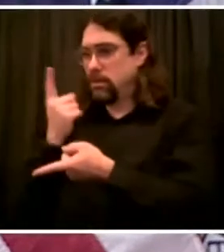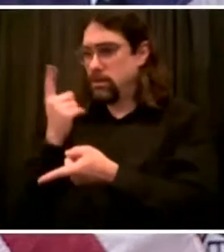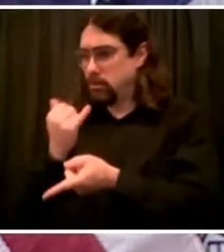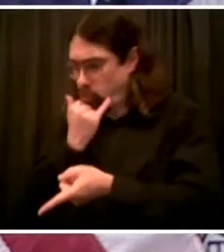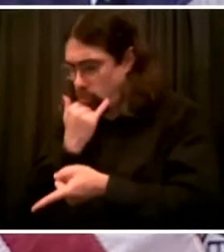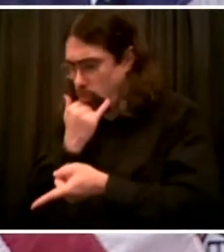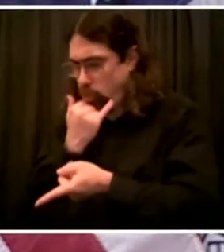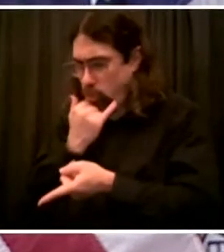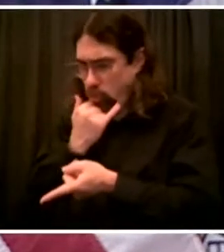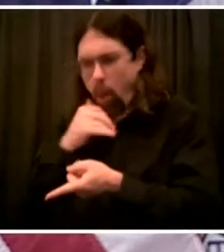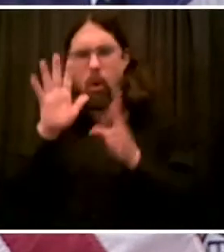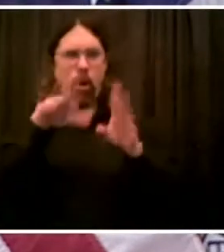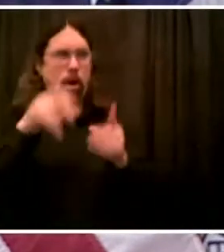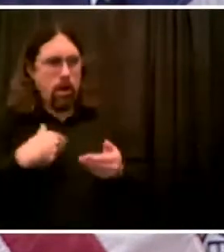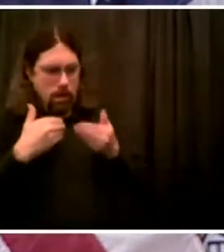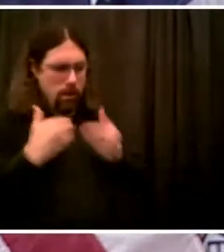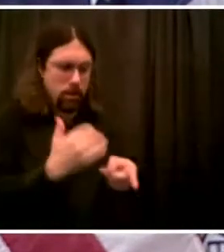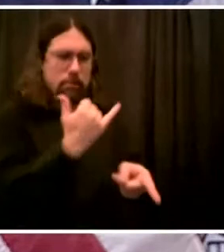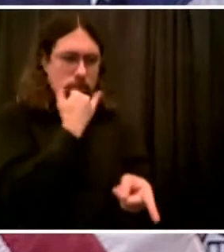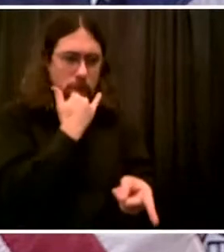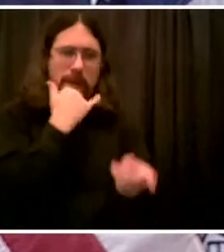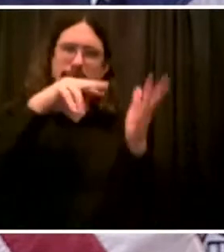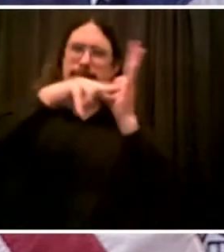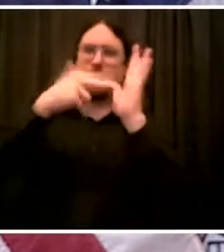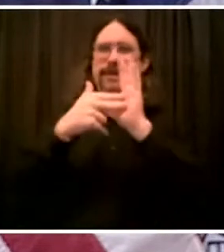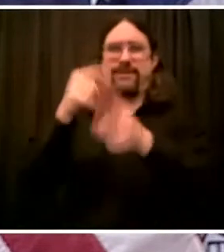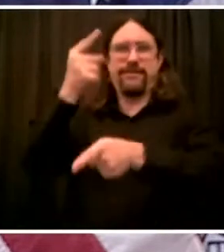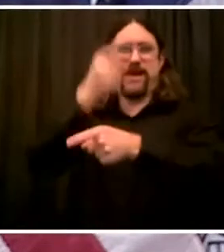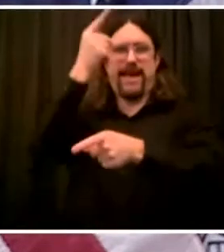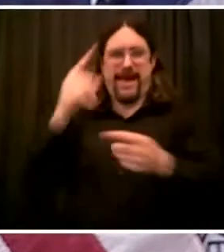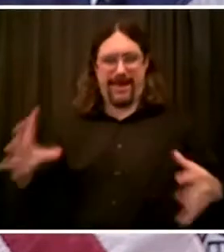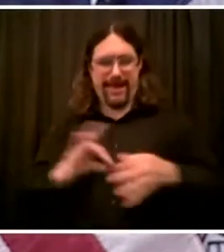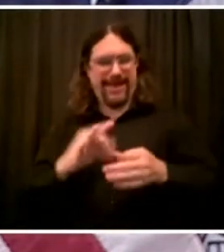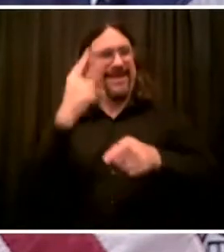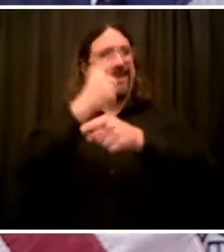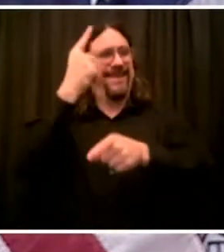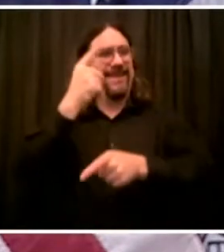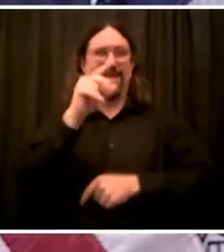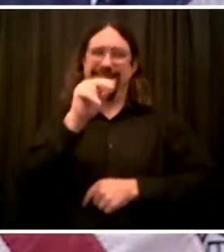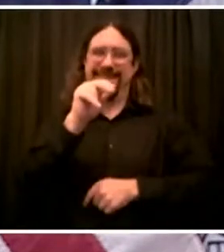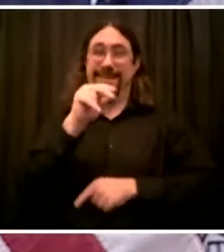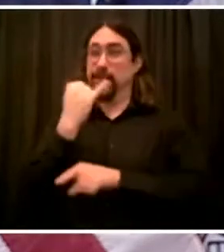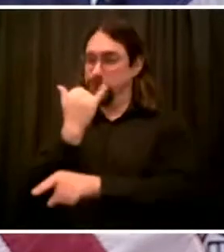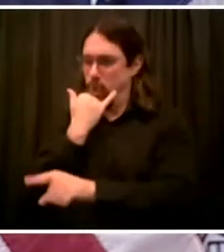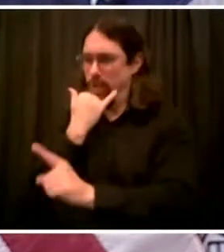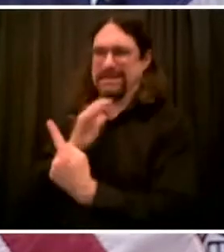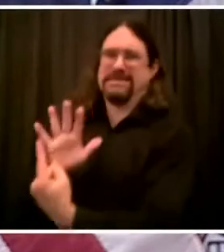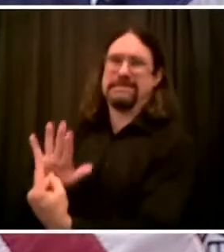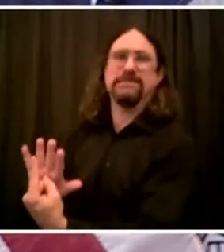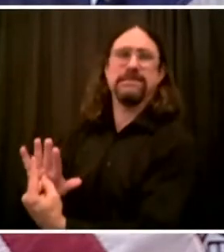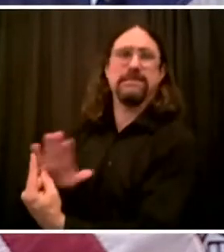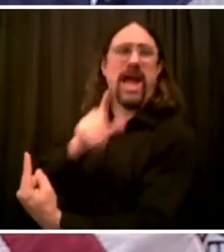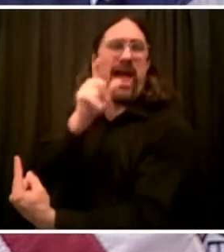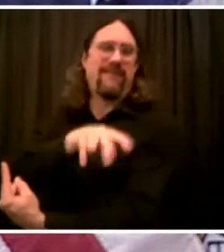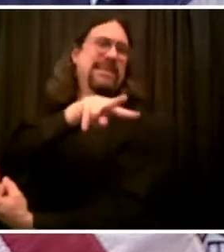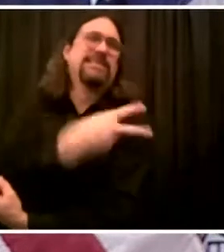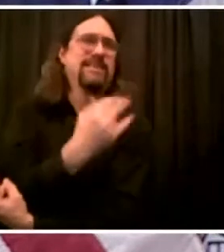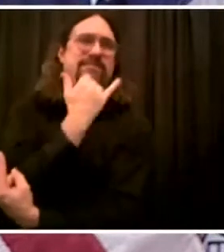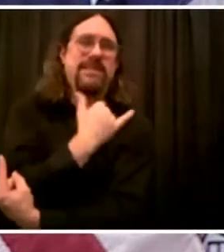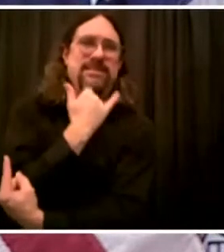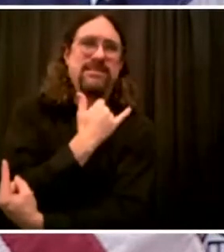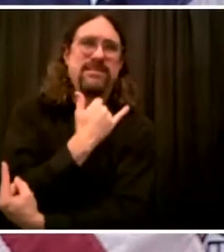commissioner, with the whole healthcare team. We've been getting a lot done. I need to understand what happened here. I am